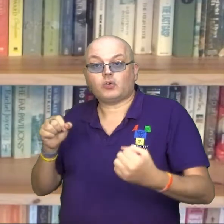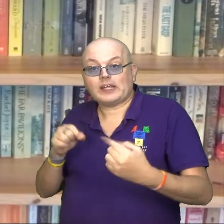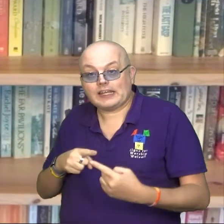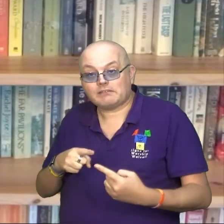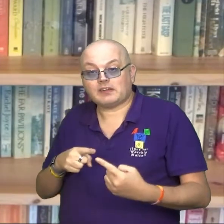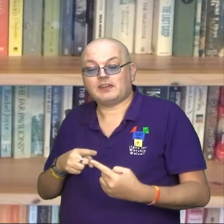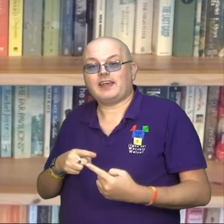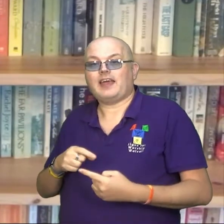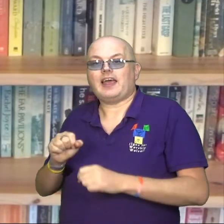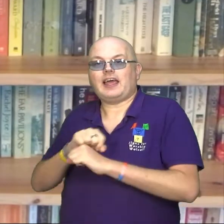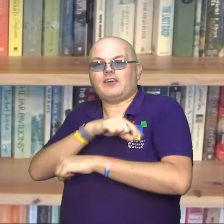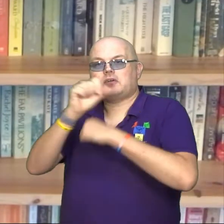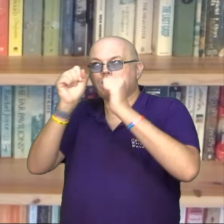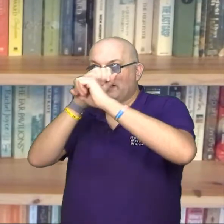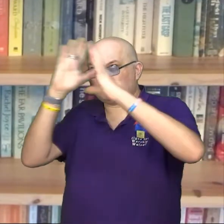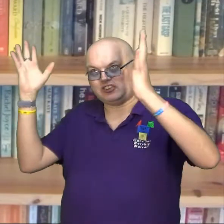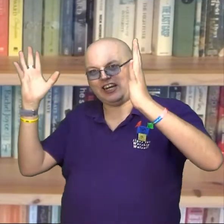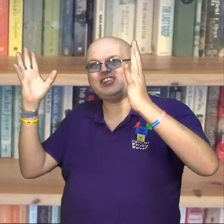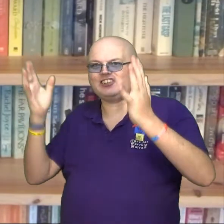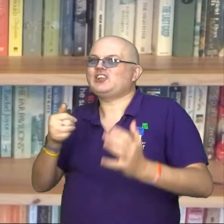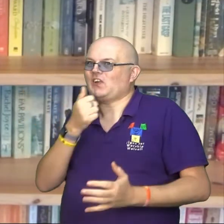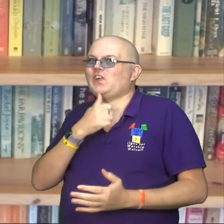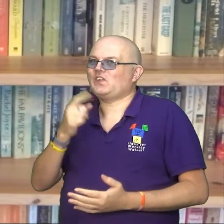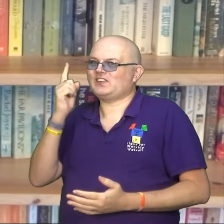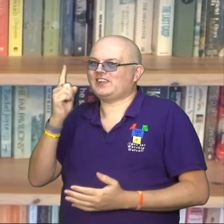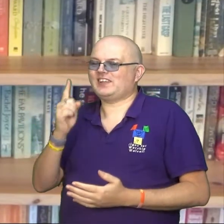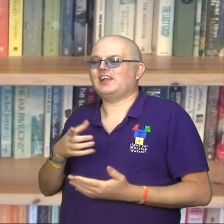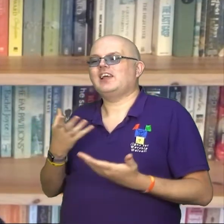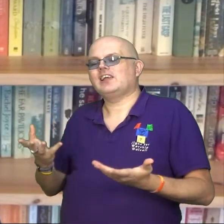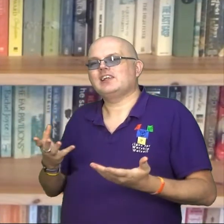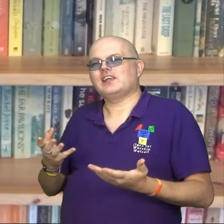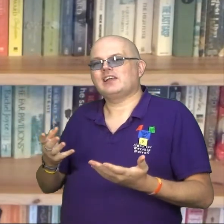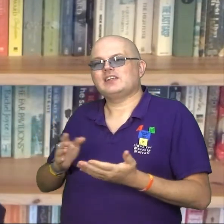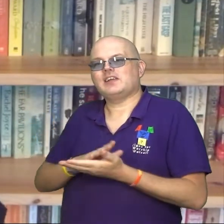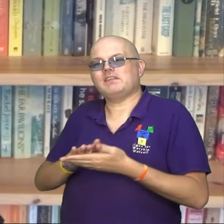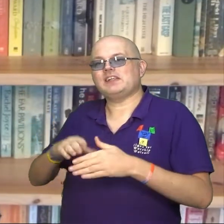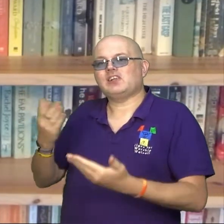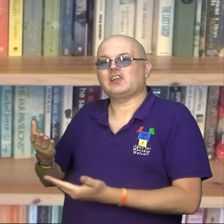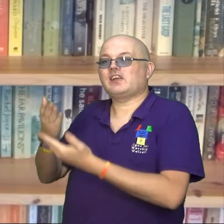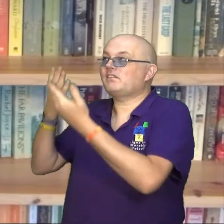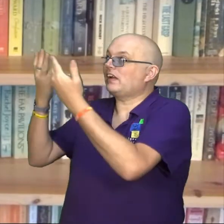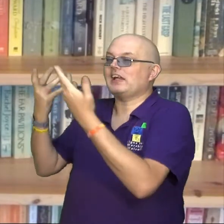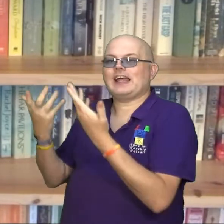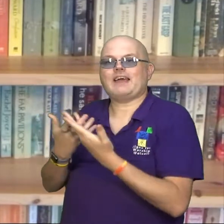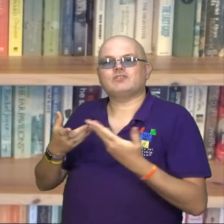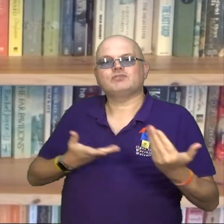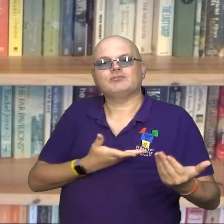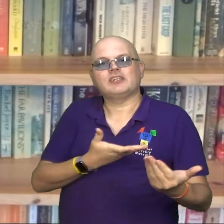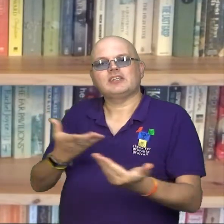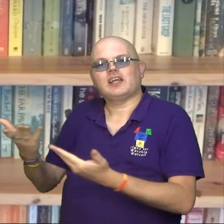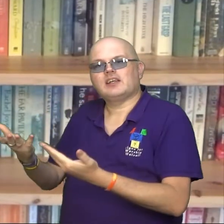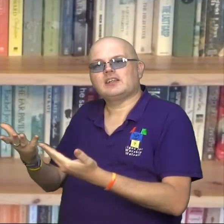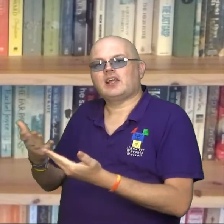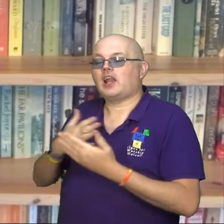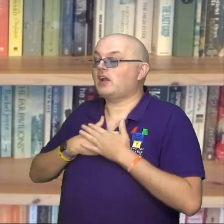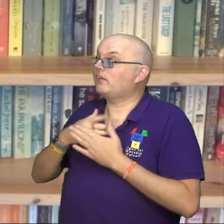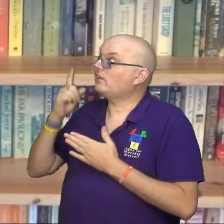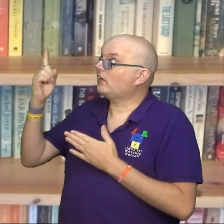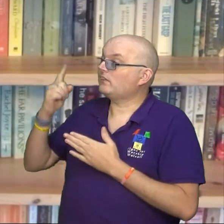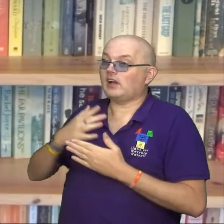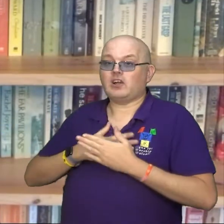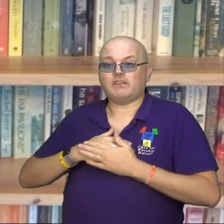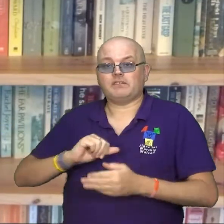limited only by our own imagination. So we can give back to God through serving him, in loving